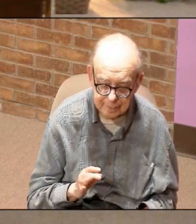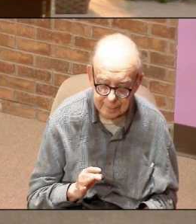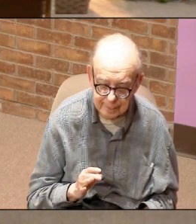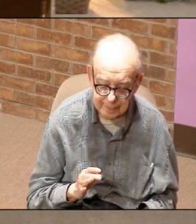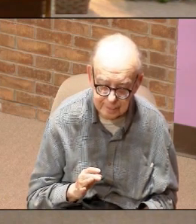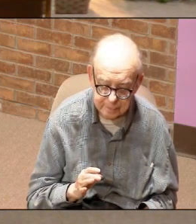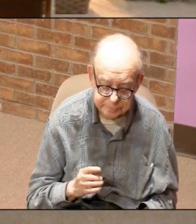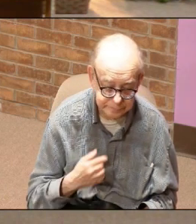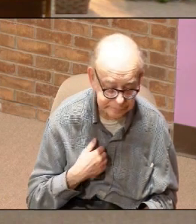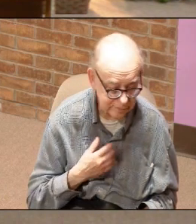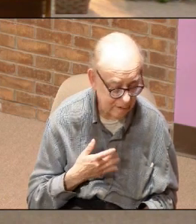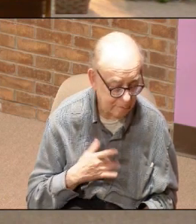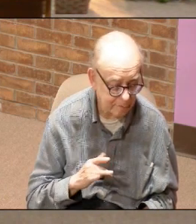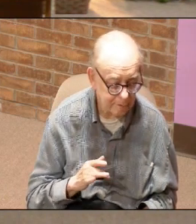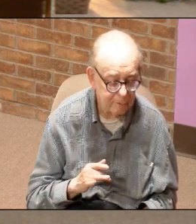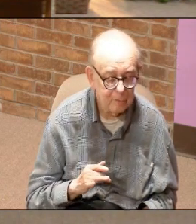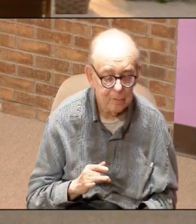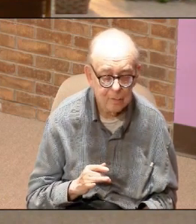I'm hurting.